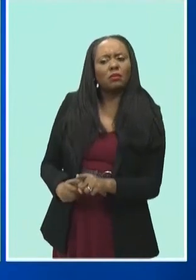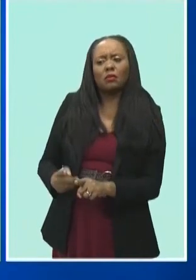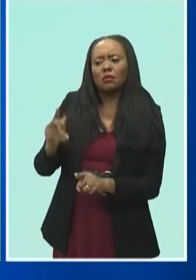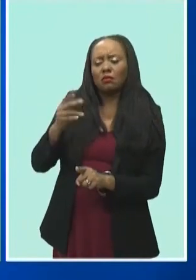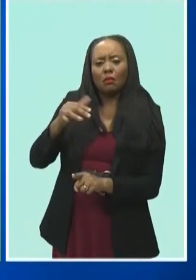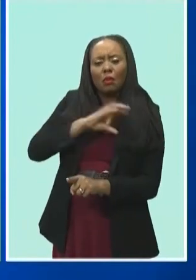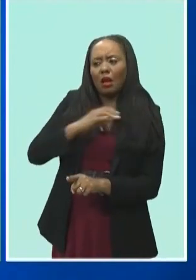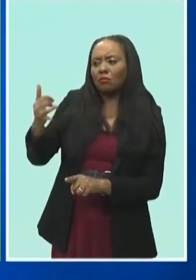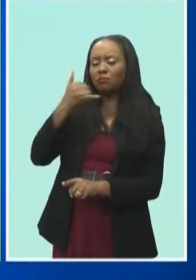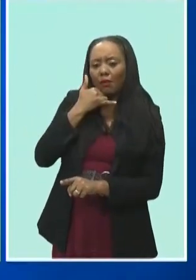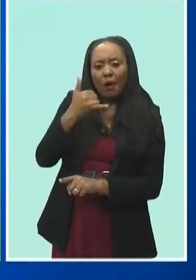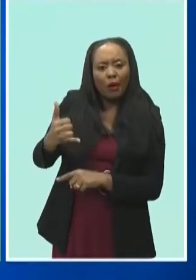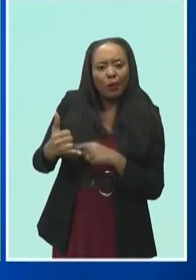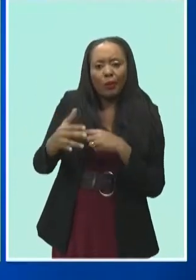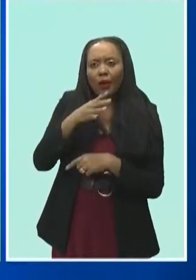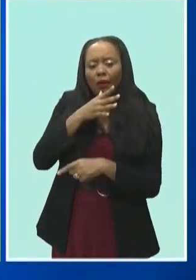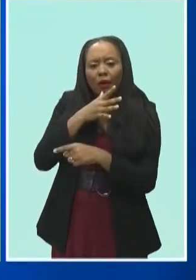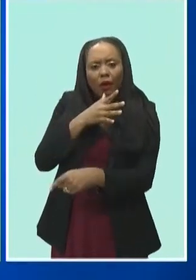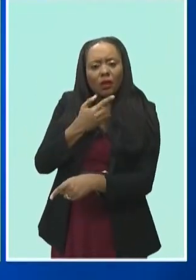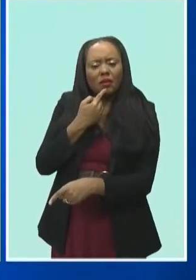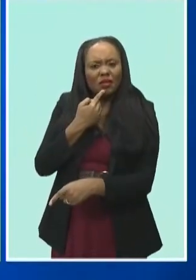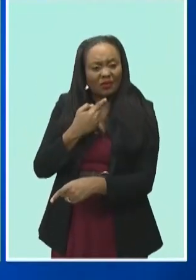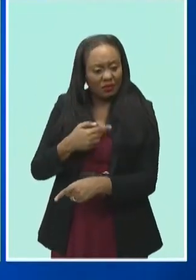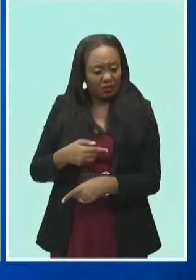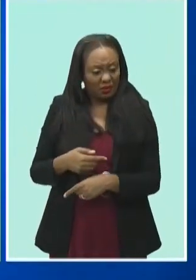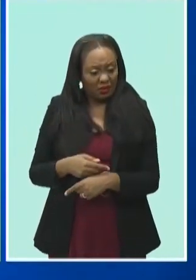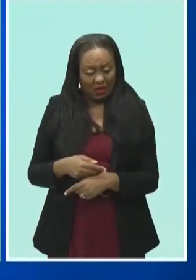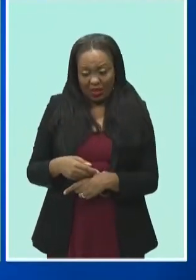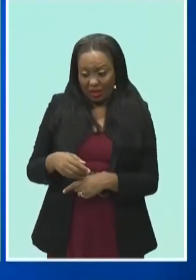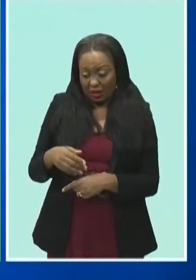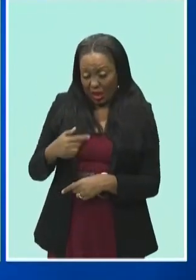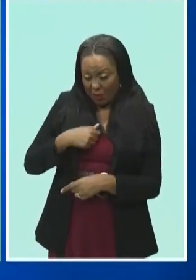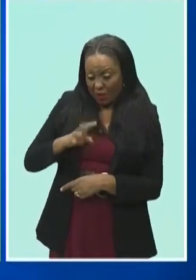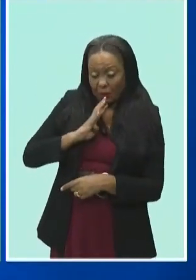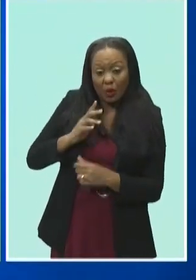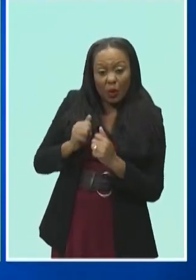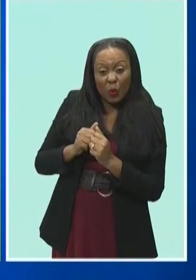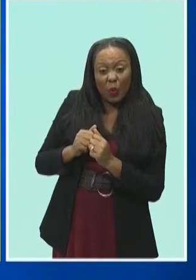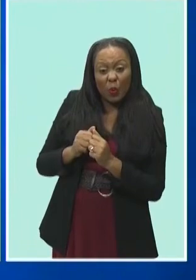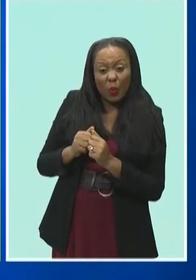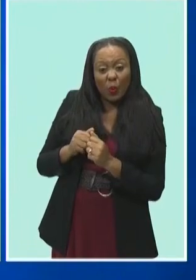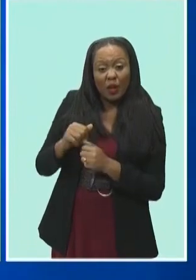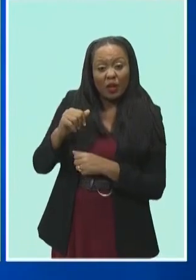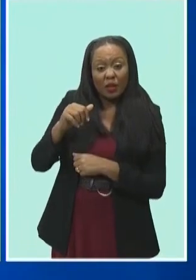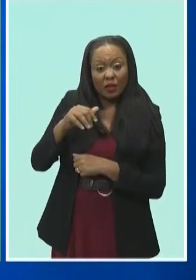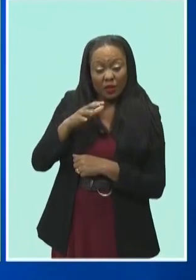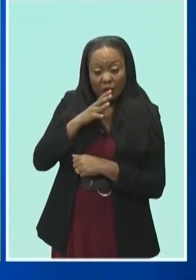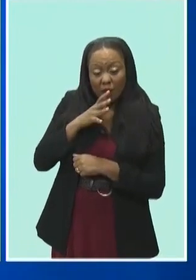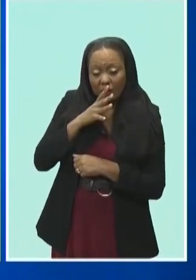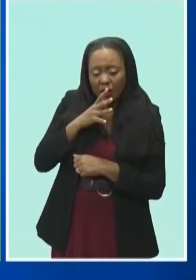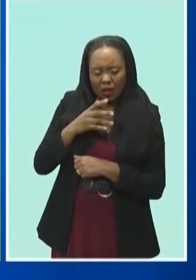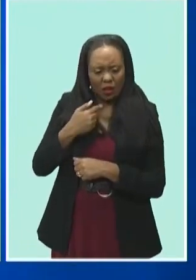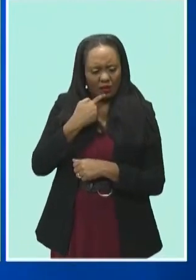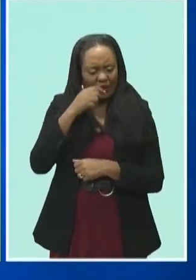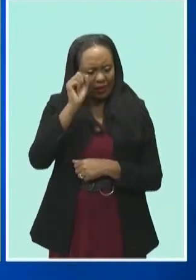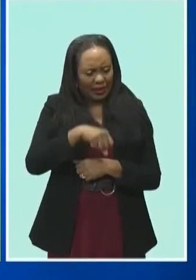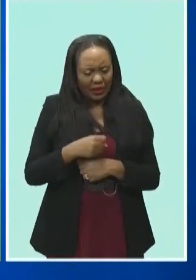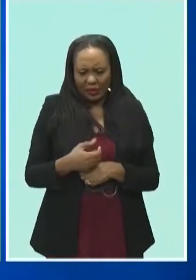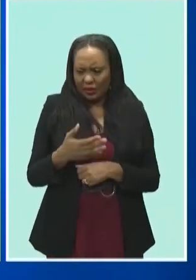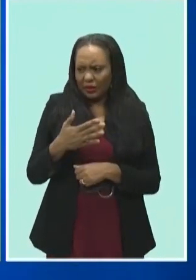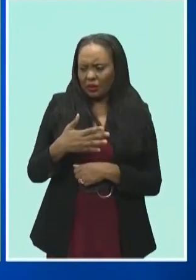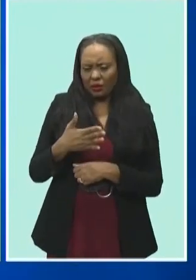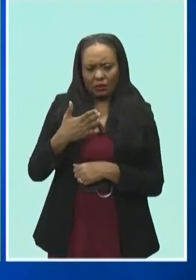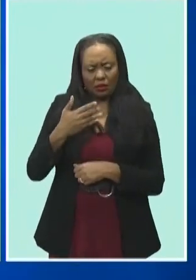call on May 11th. I called and I said, "Is this Sharon Barnwell, Gary's mother?" I said, "Yes. It's Gary's